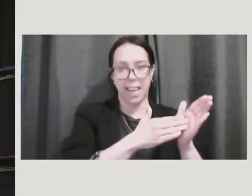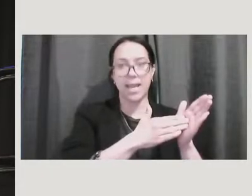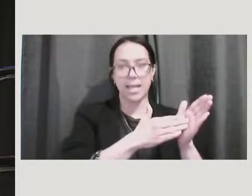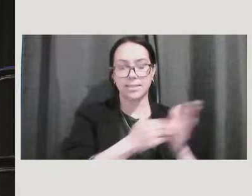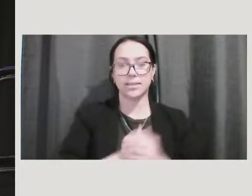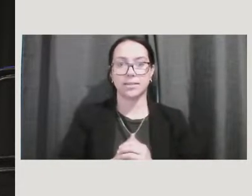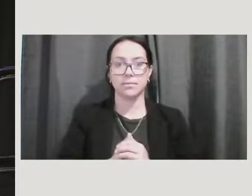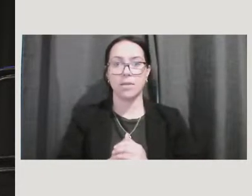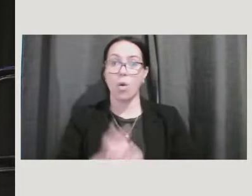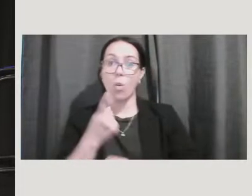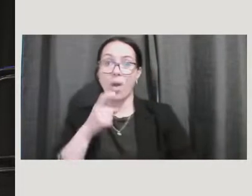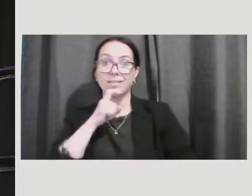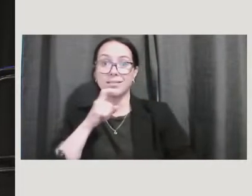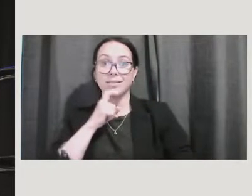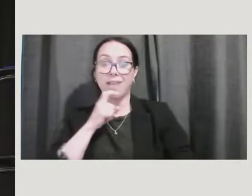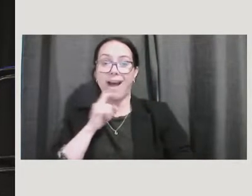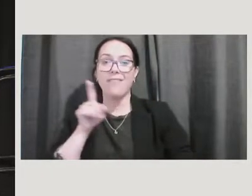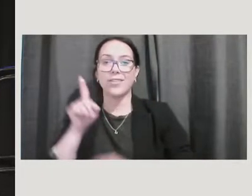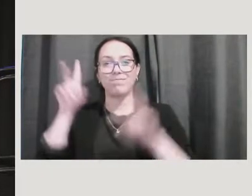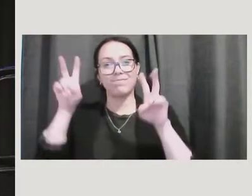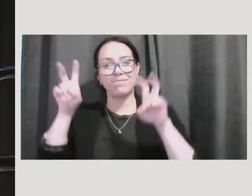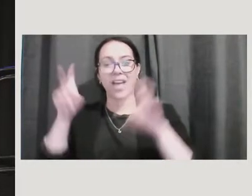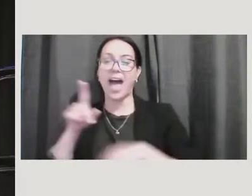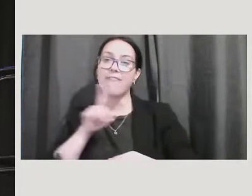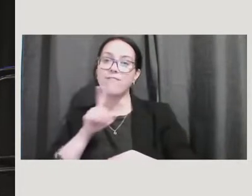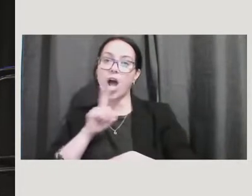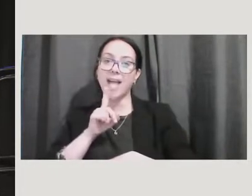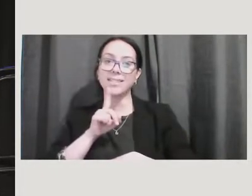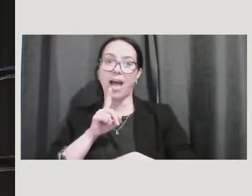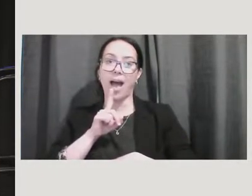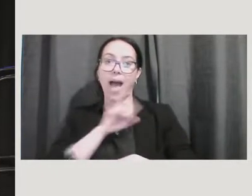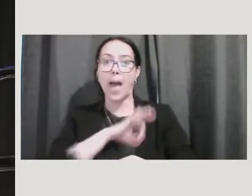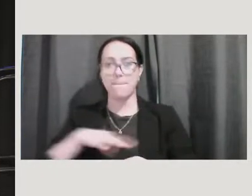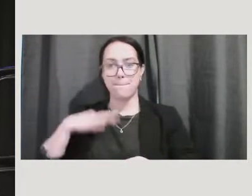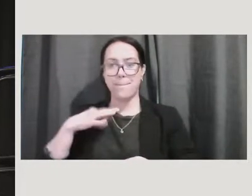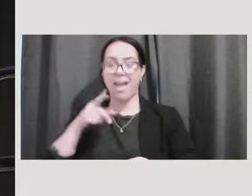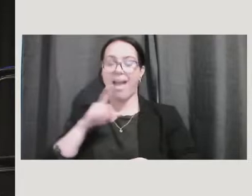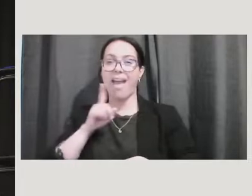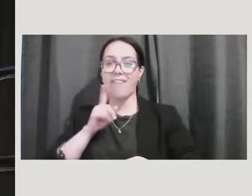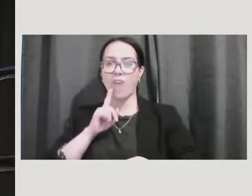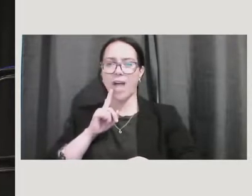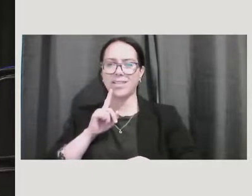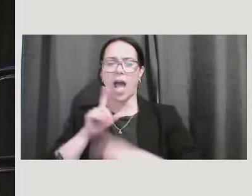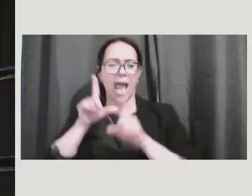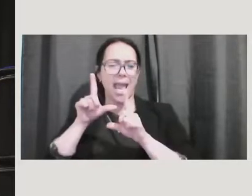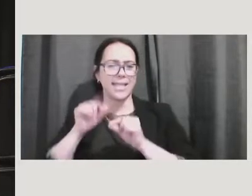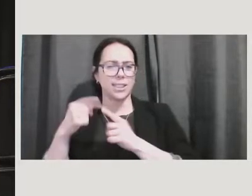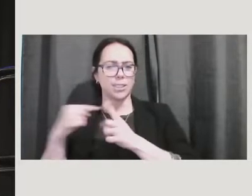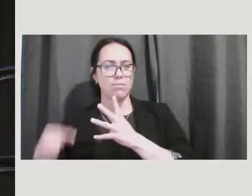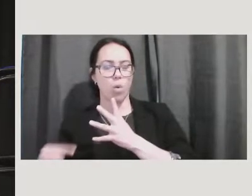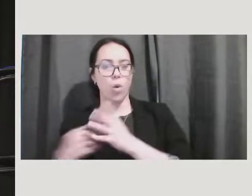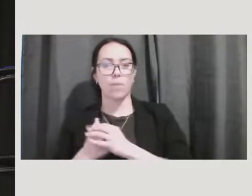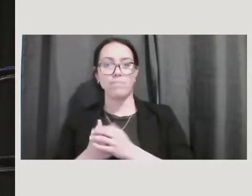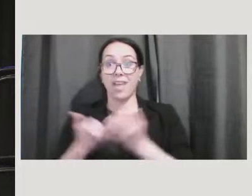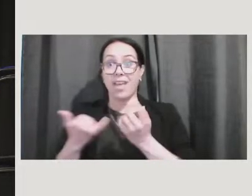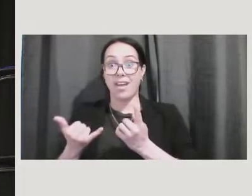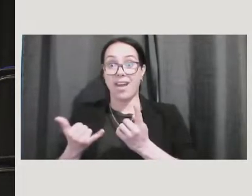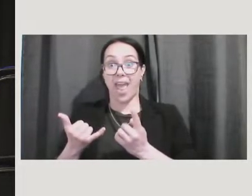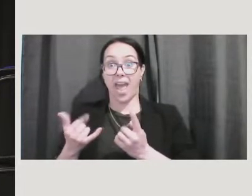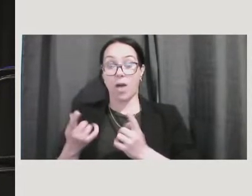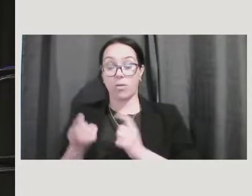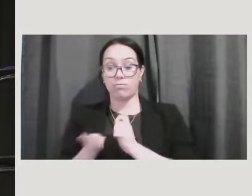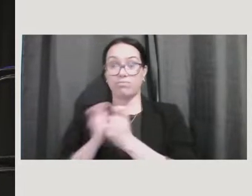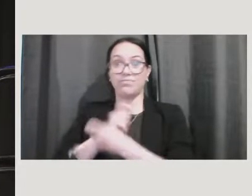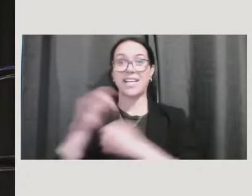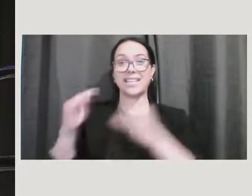an advisor a mere advisor he did more margarita O'Reilly is now on the senior management team